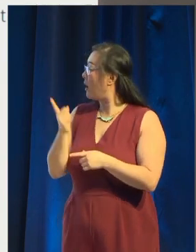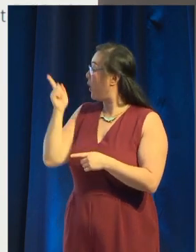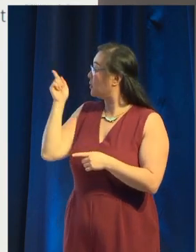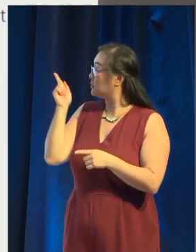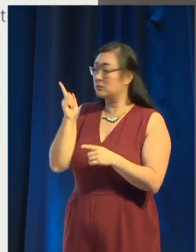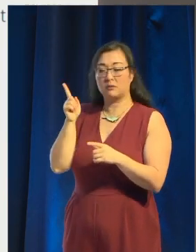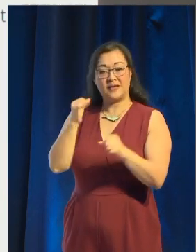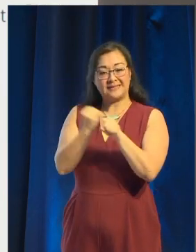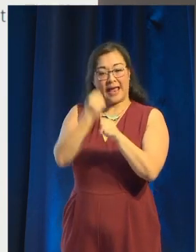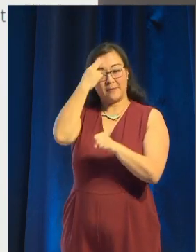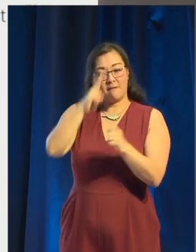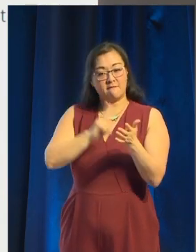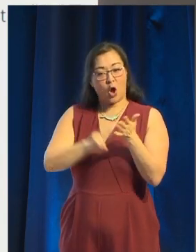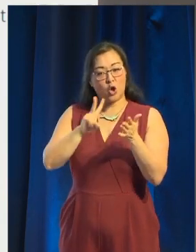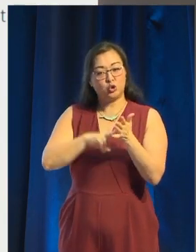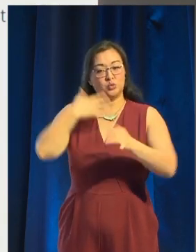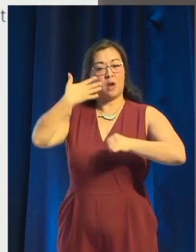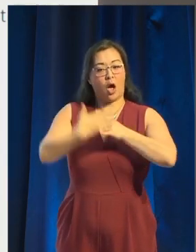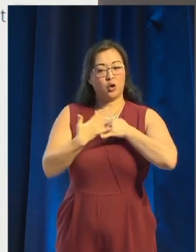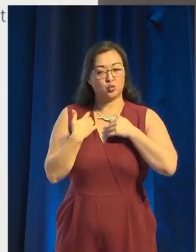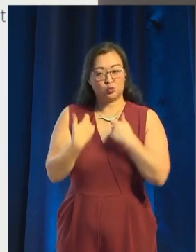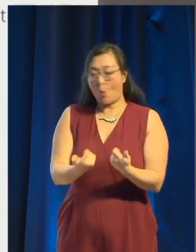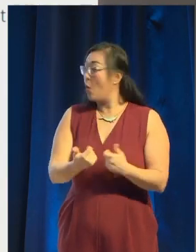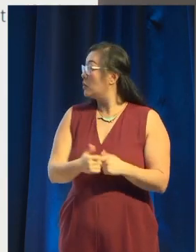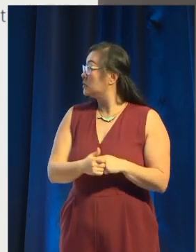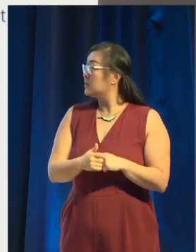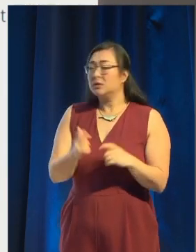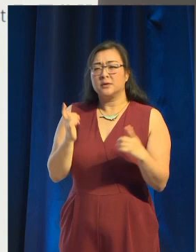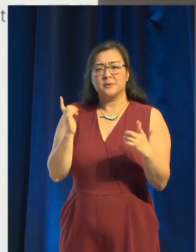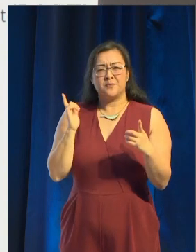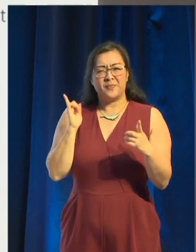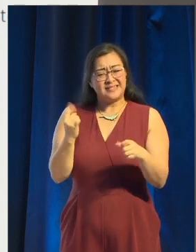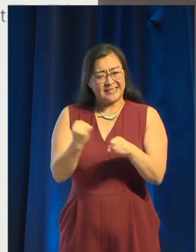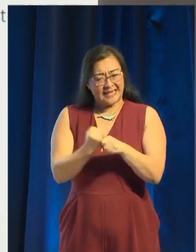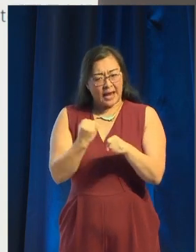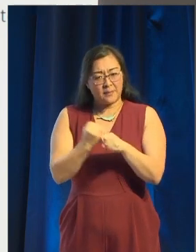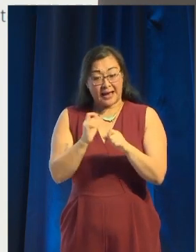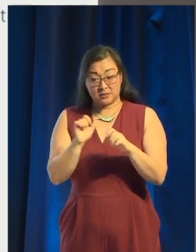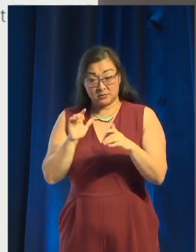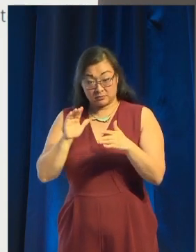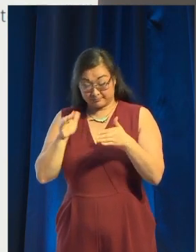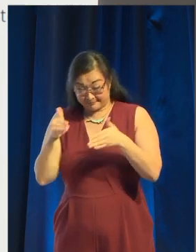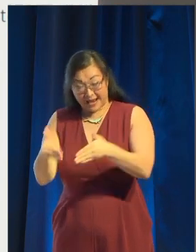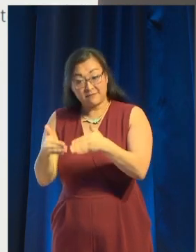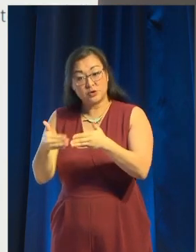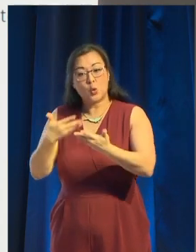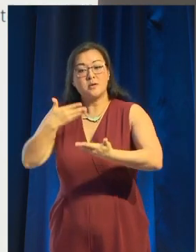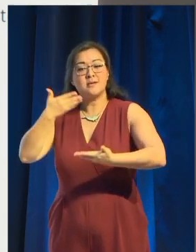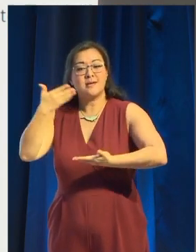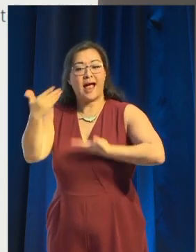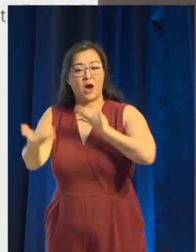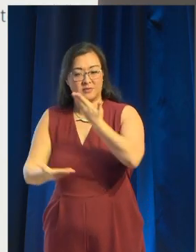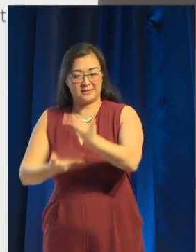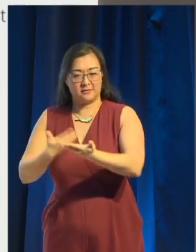visual novel as a video game with an emphasis on narrative. So it's a very broad